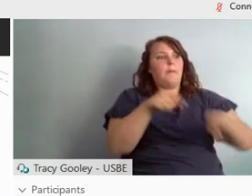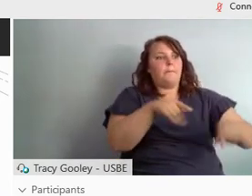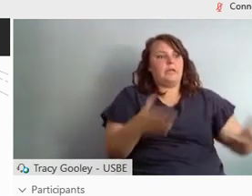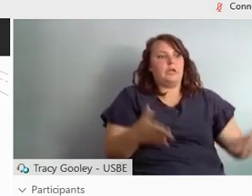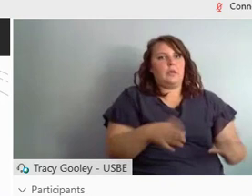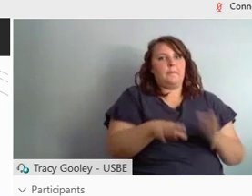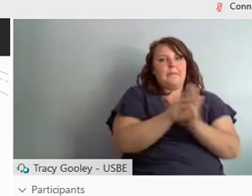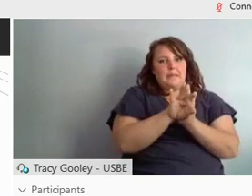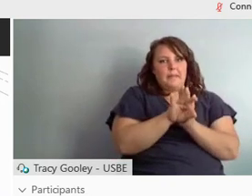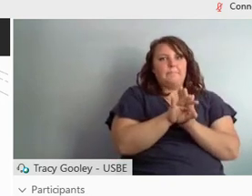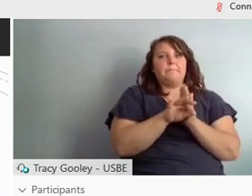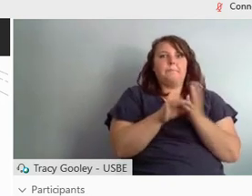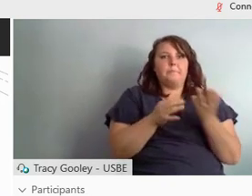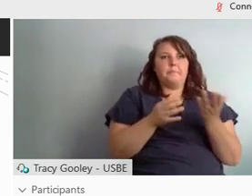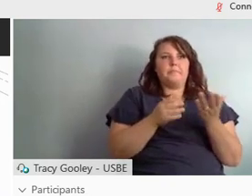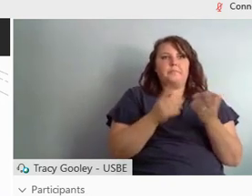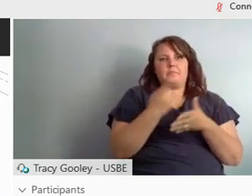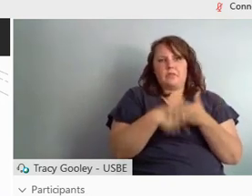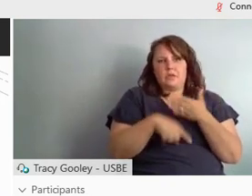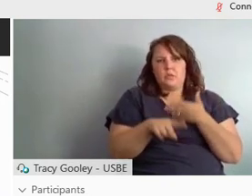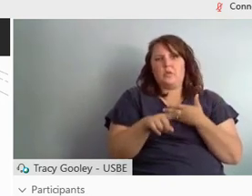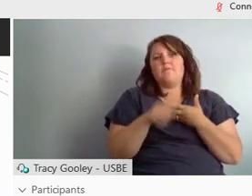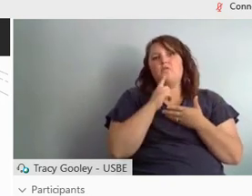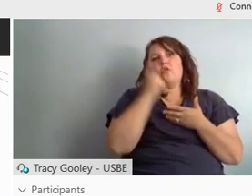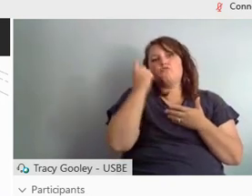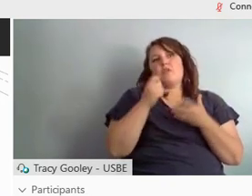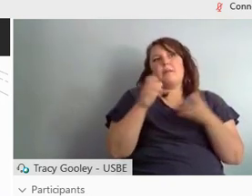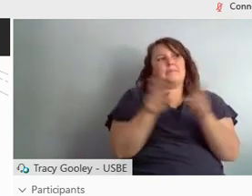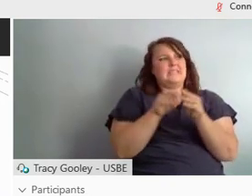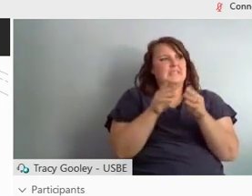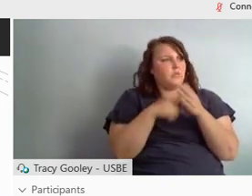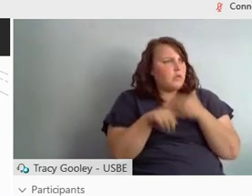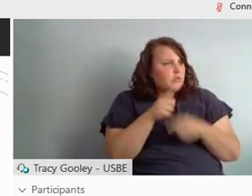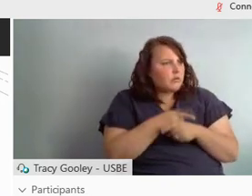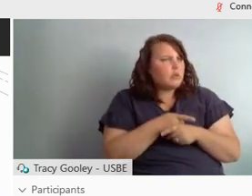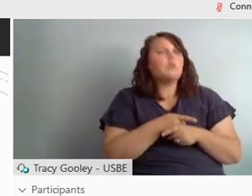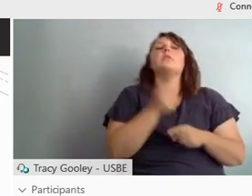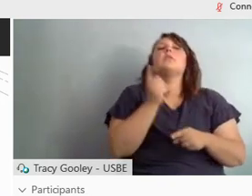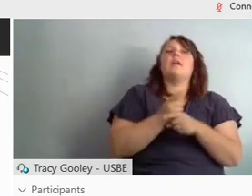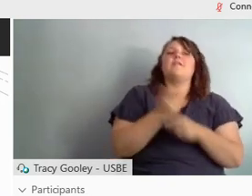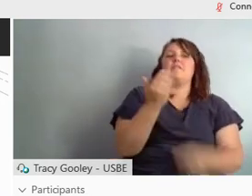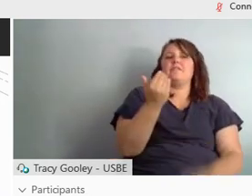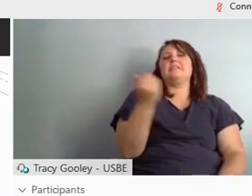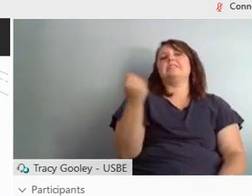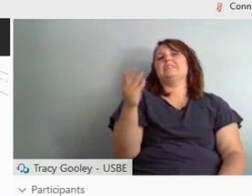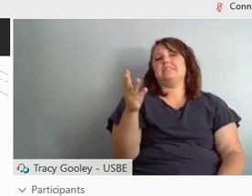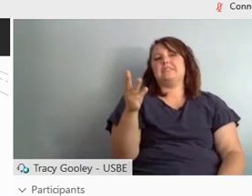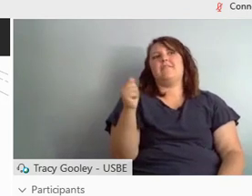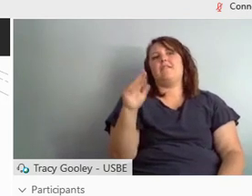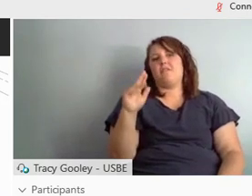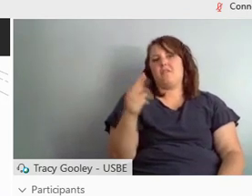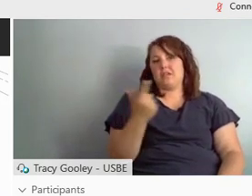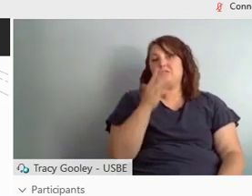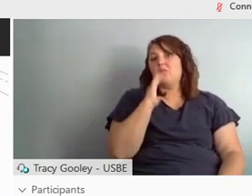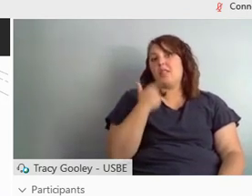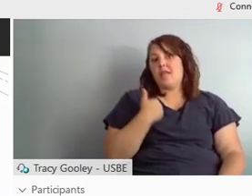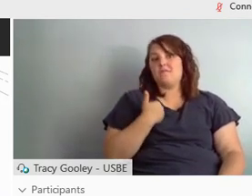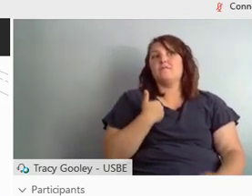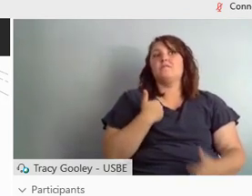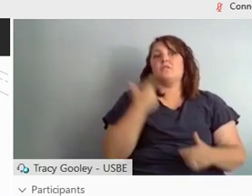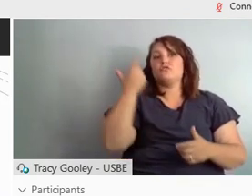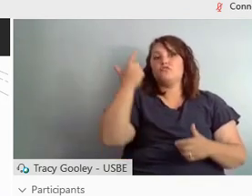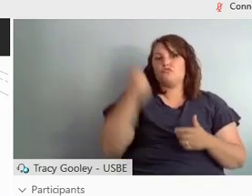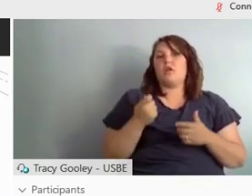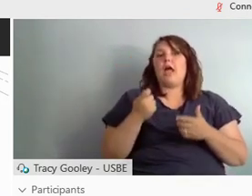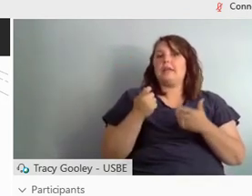pick them up at the grant meetings next week. Is it next week or the week next? The 15th and 16th of August, there are grant meetings